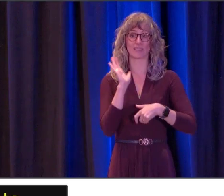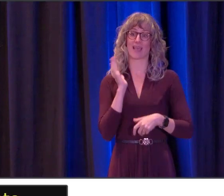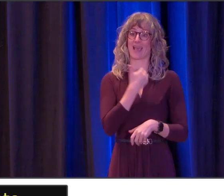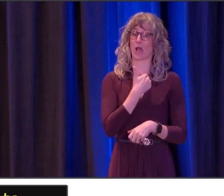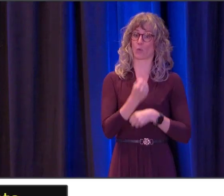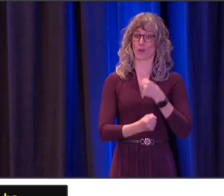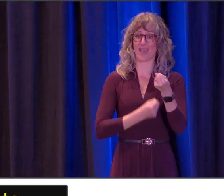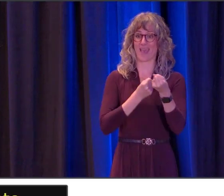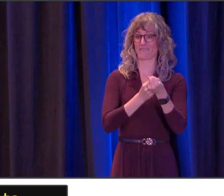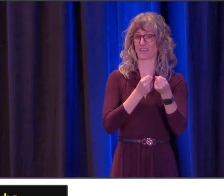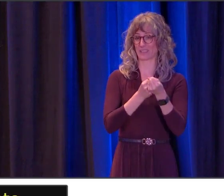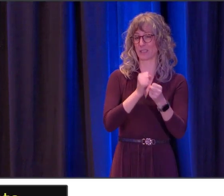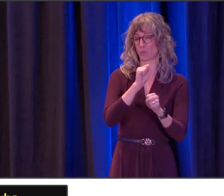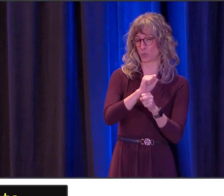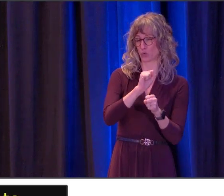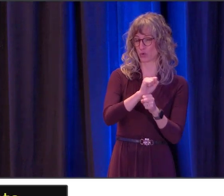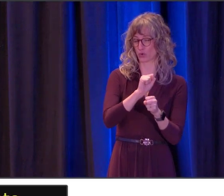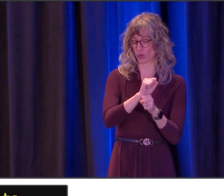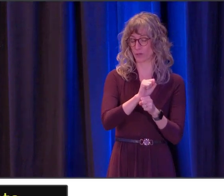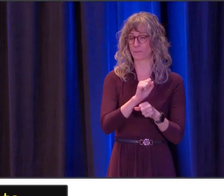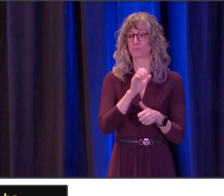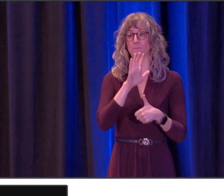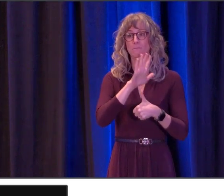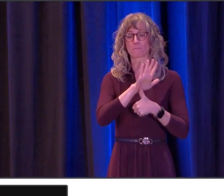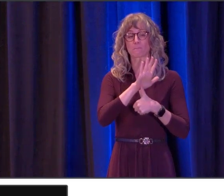work. This included